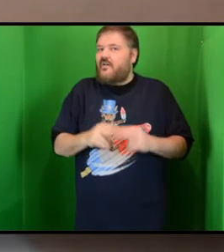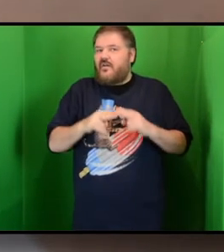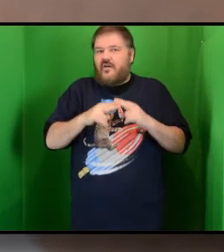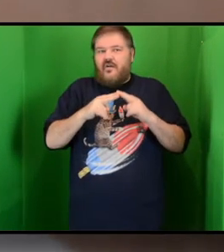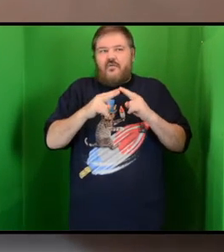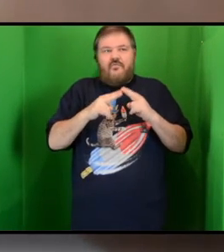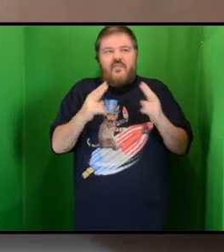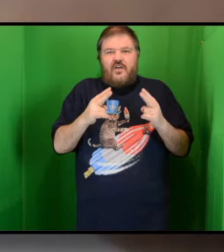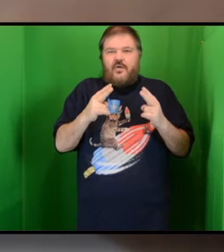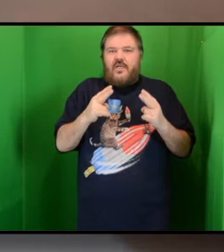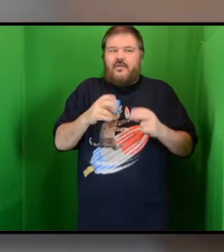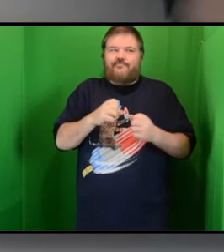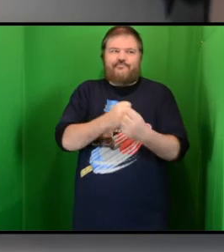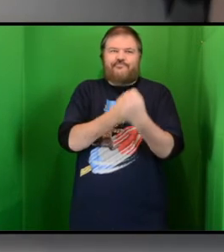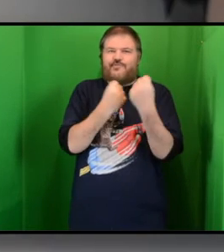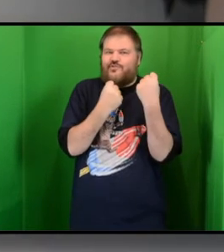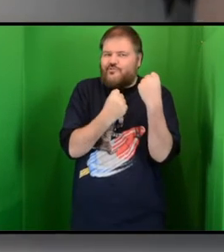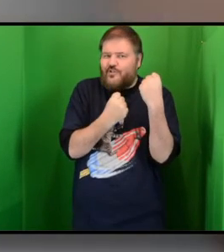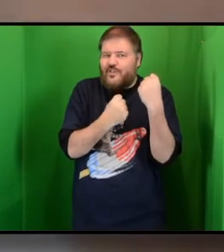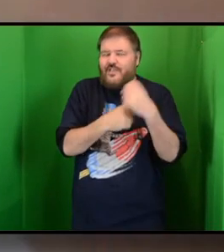foot.